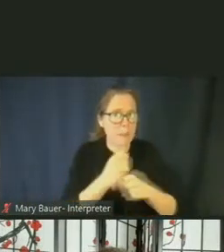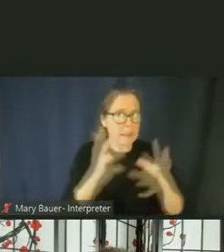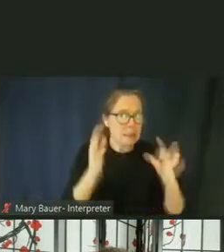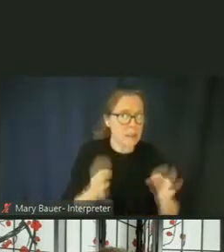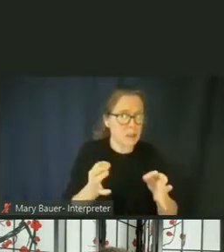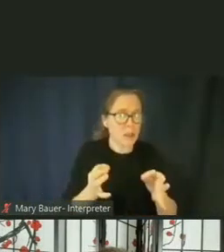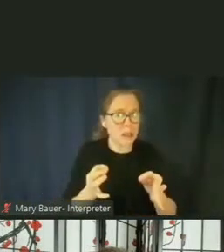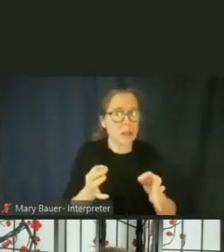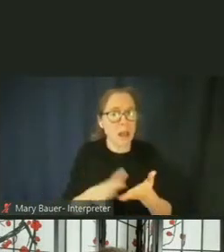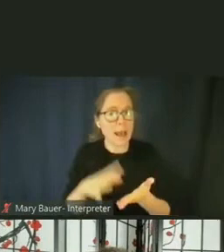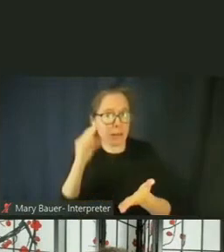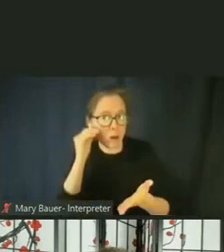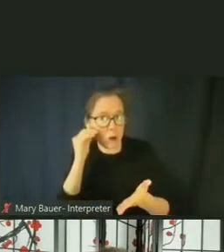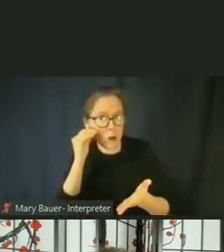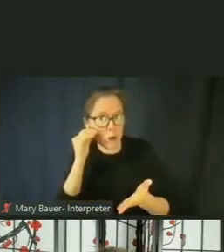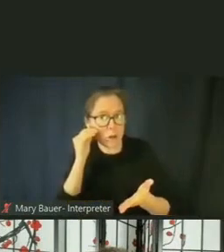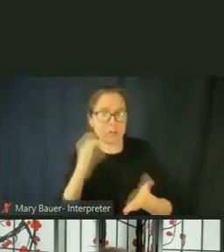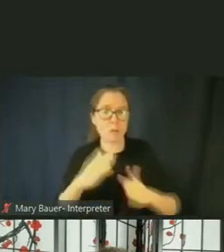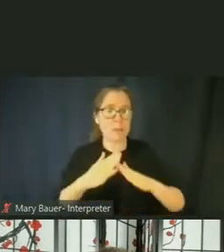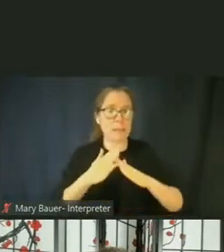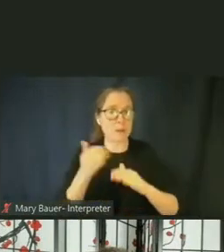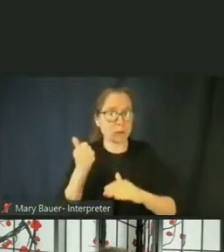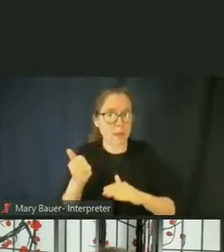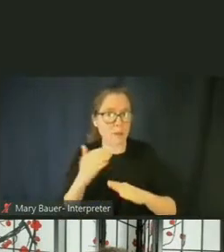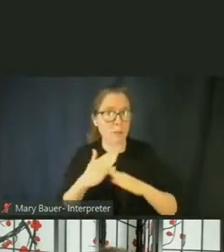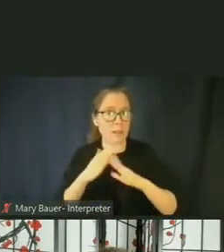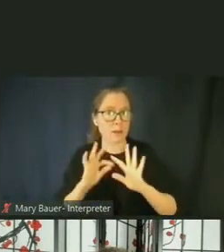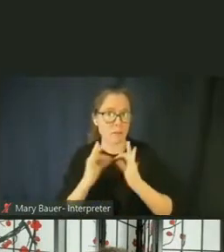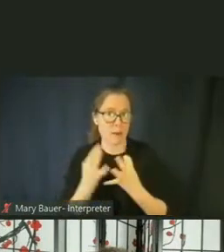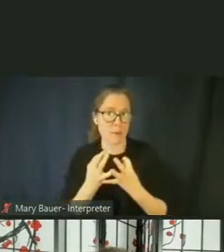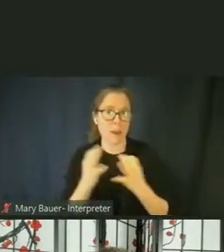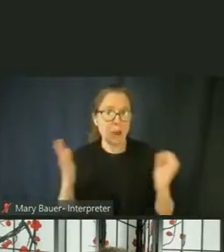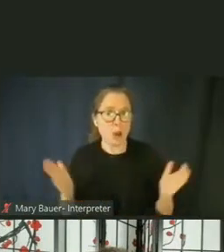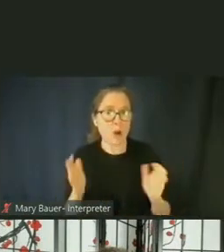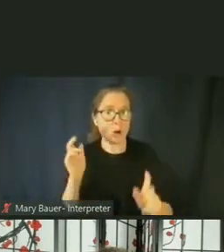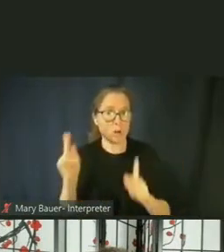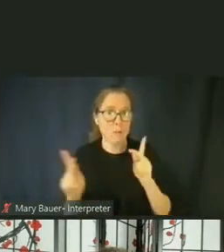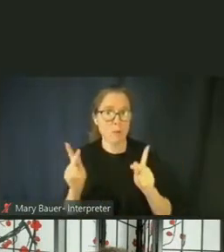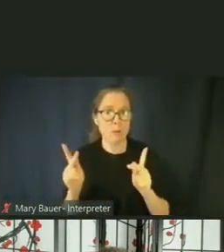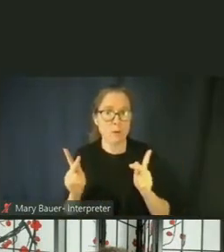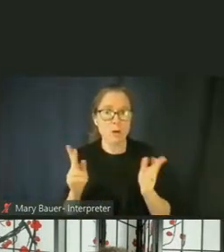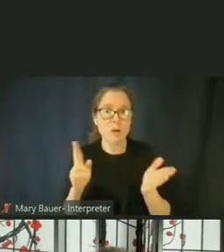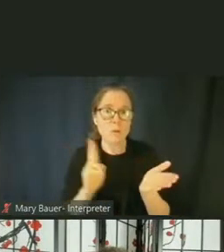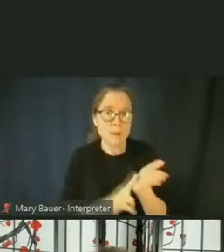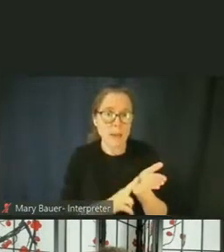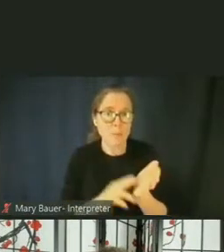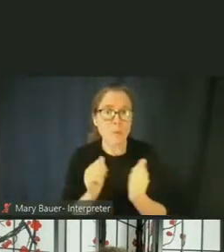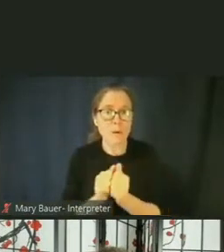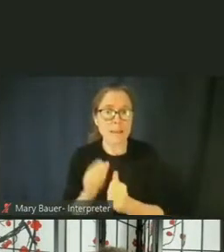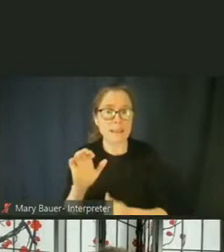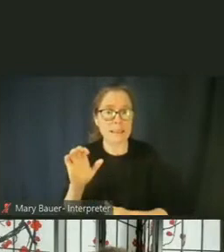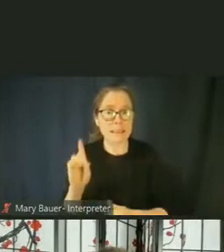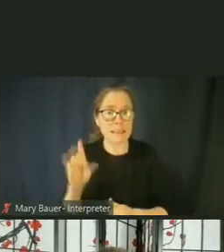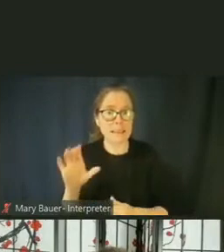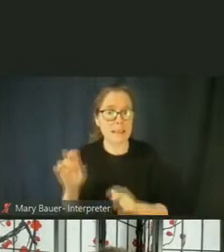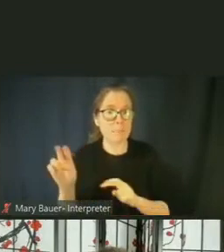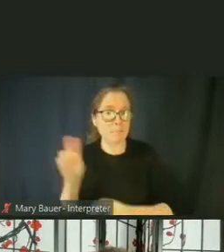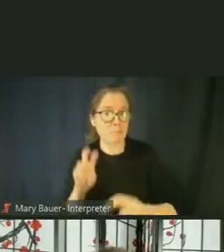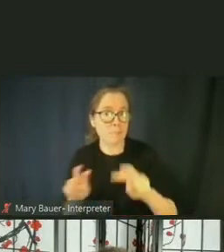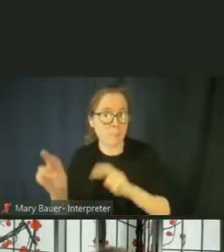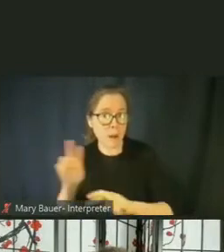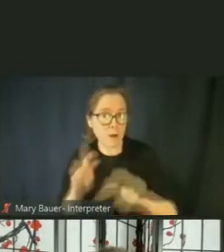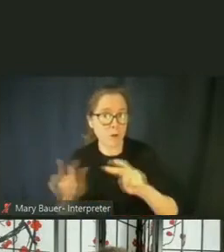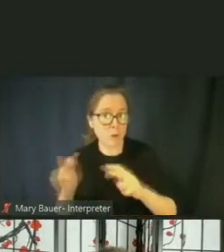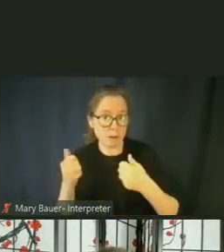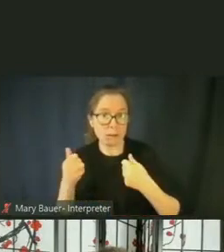to protect yourself and your family. We also encouraging folks to sign up with the V-Safe, which is the CDC monitoring